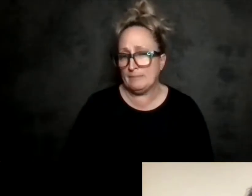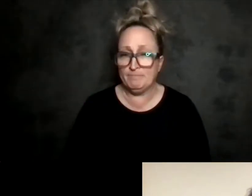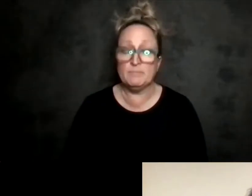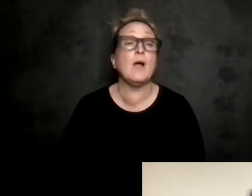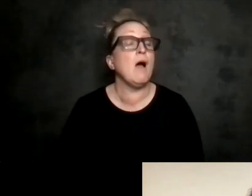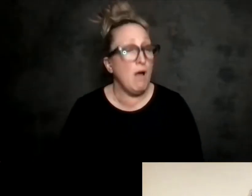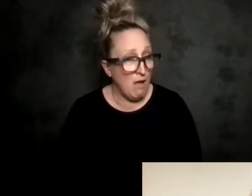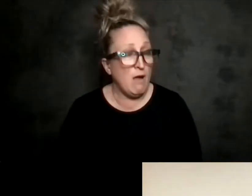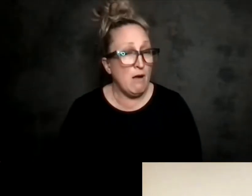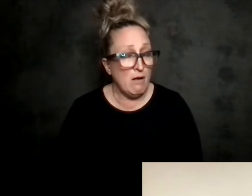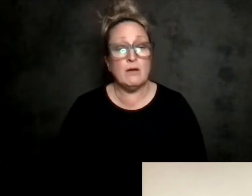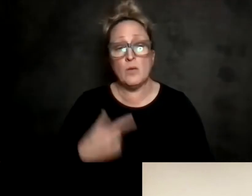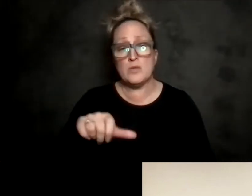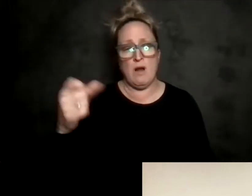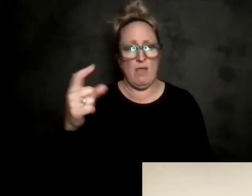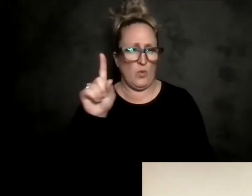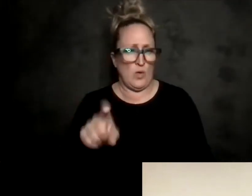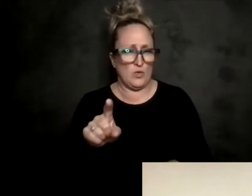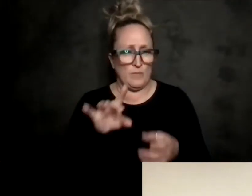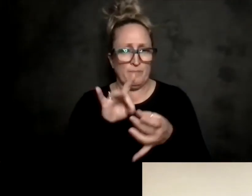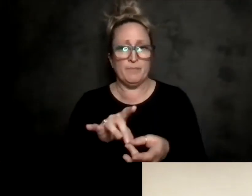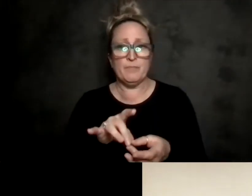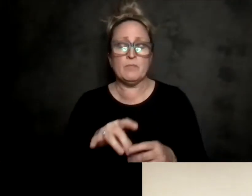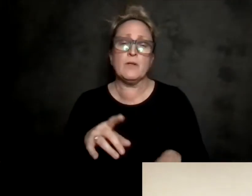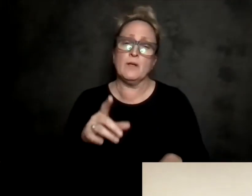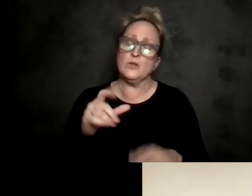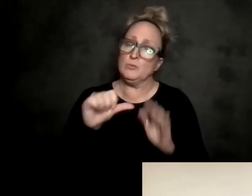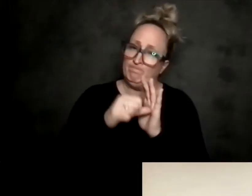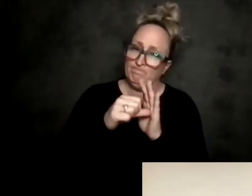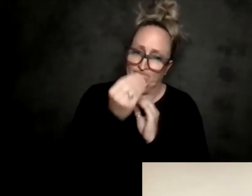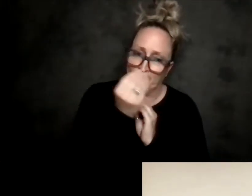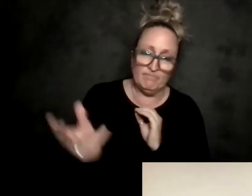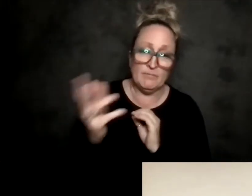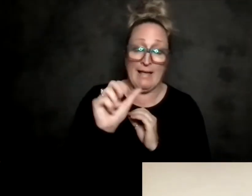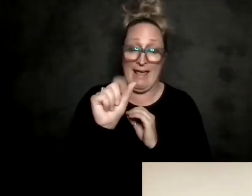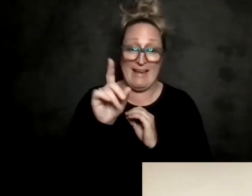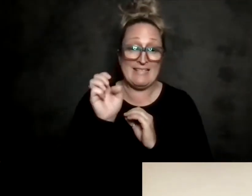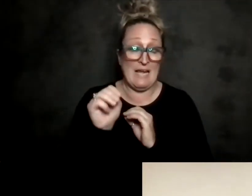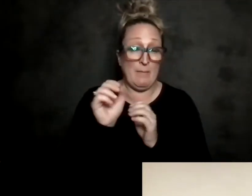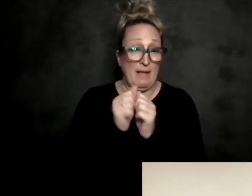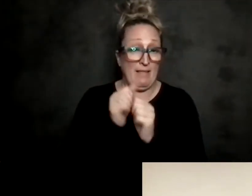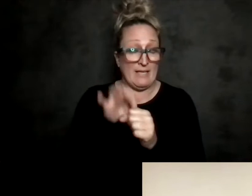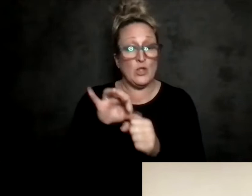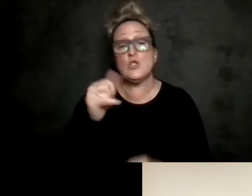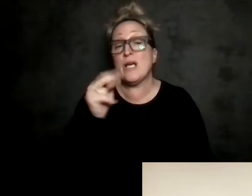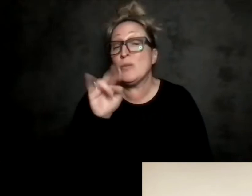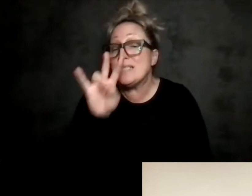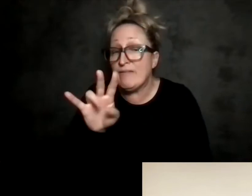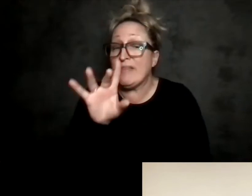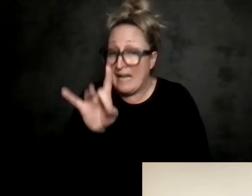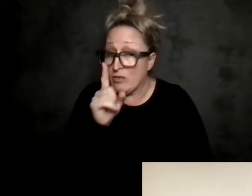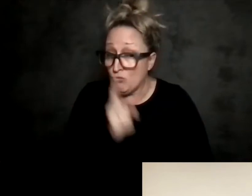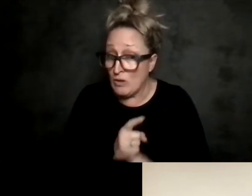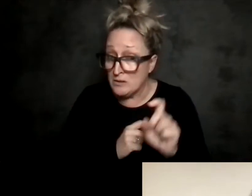All right. And then there was a question about, and just to reiterate, the ADEM election is on January 7th and 8th,